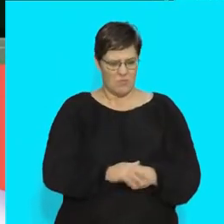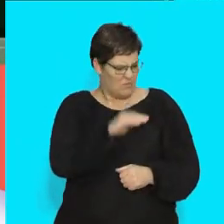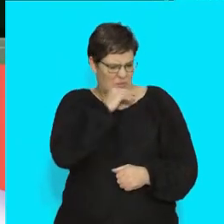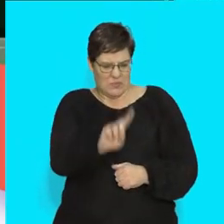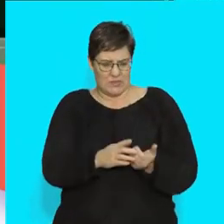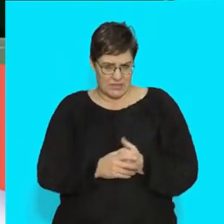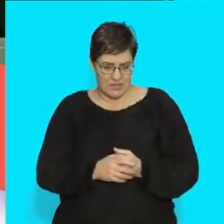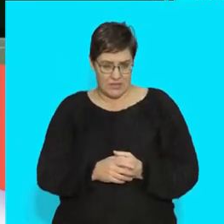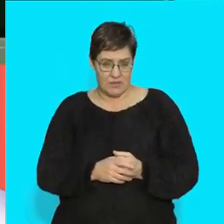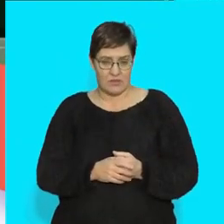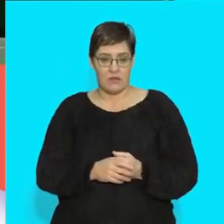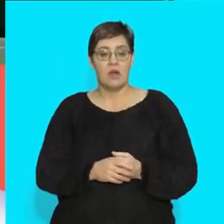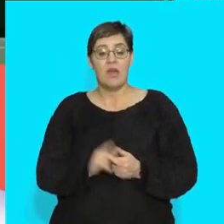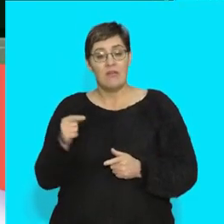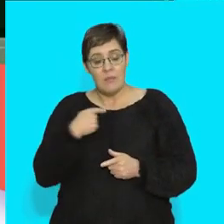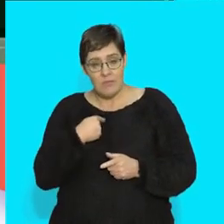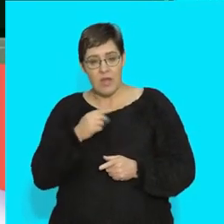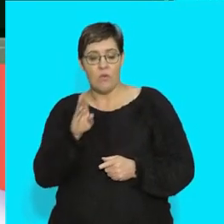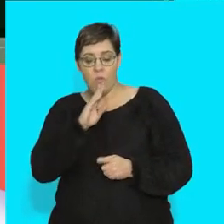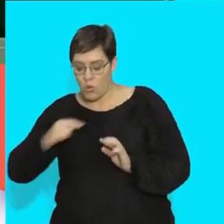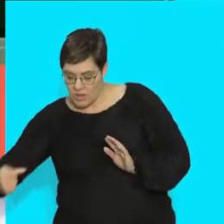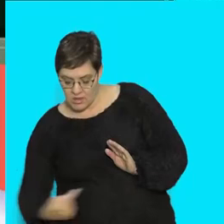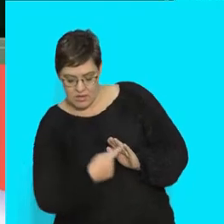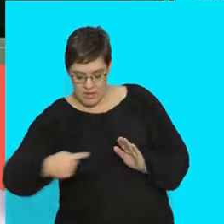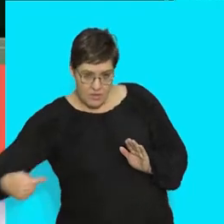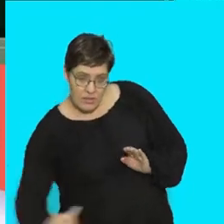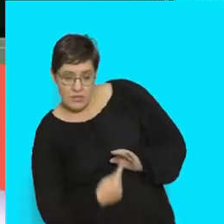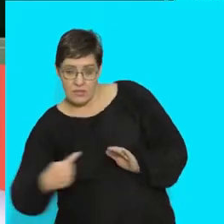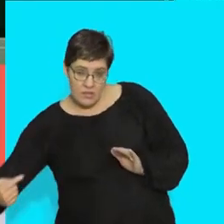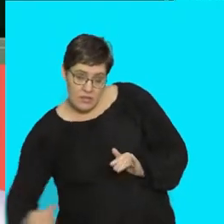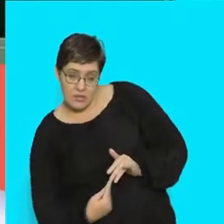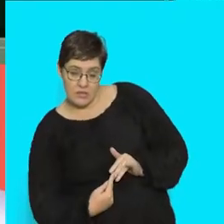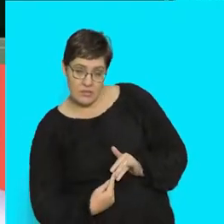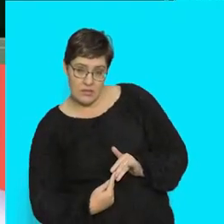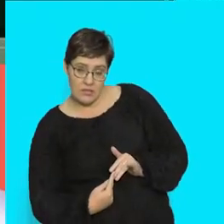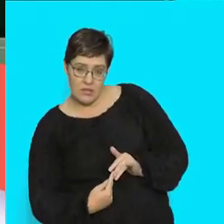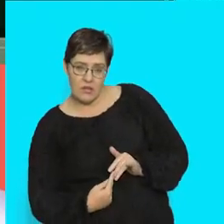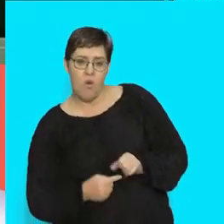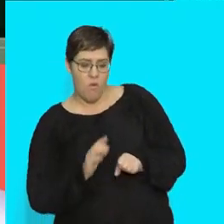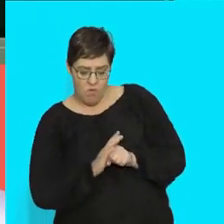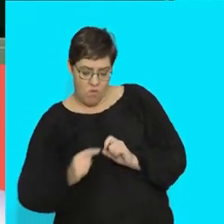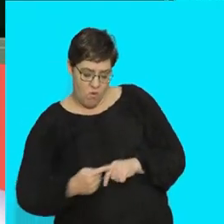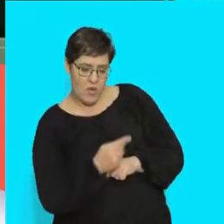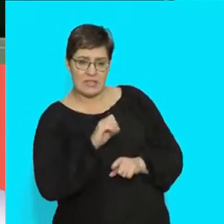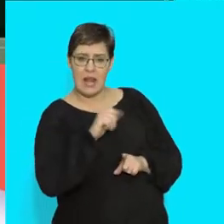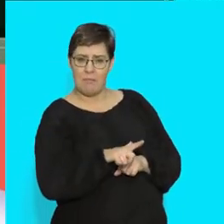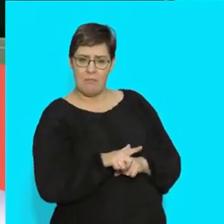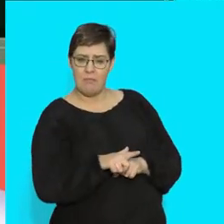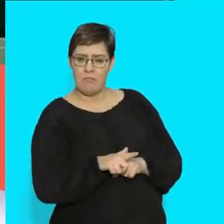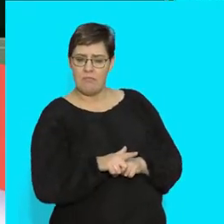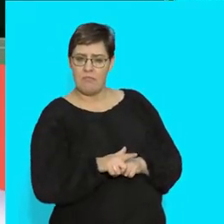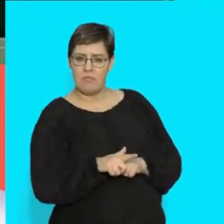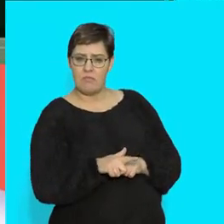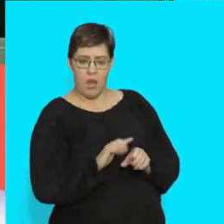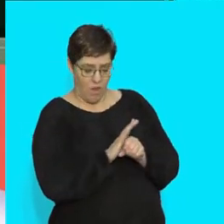Guys, if I'm putting water into the root and it gets to the xylem, where is the only way it can